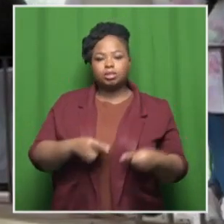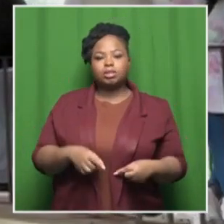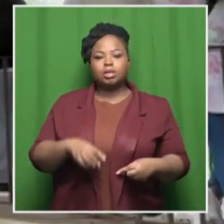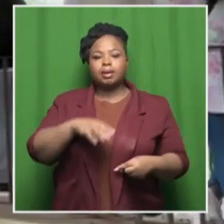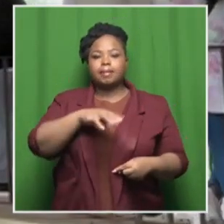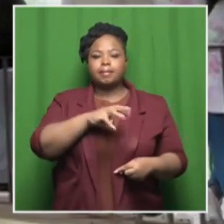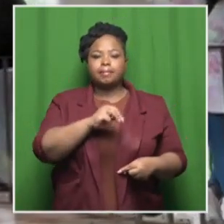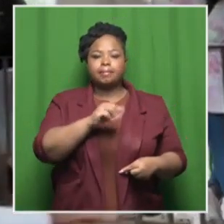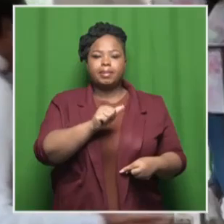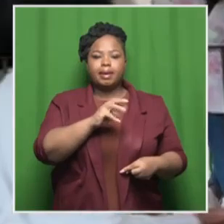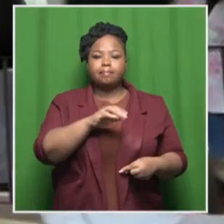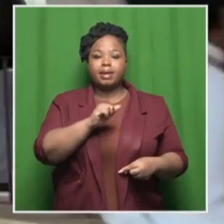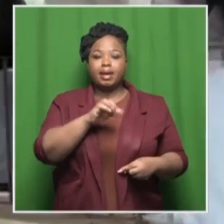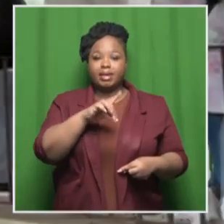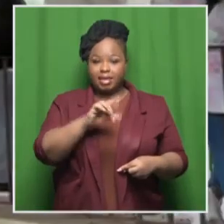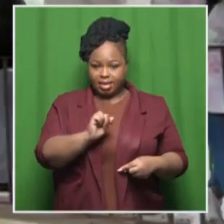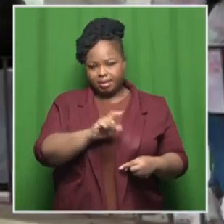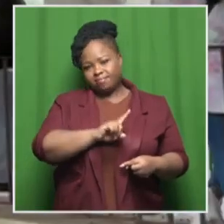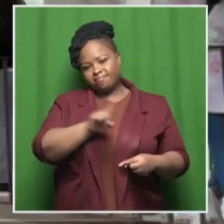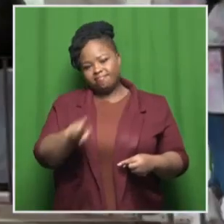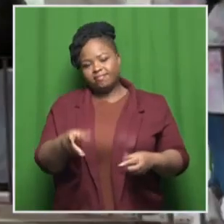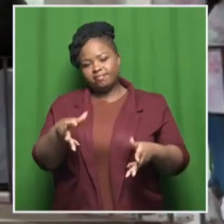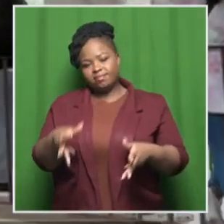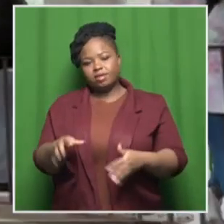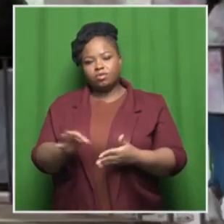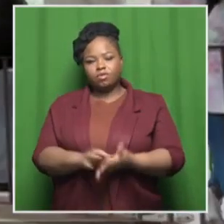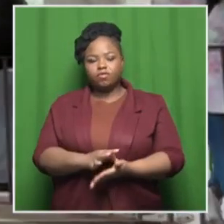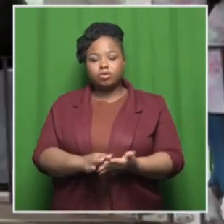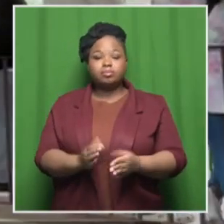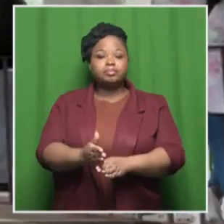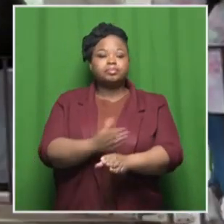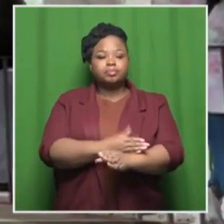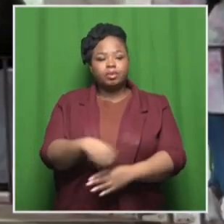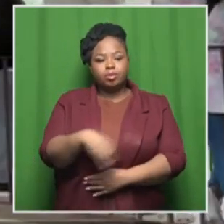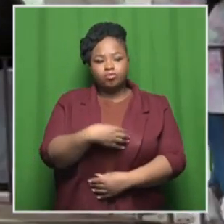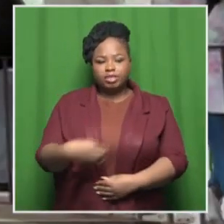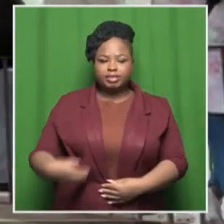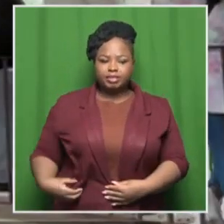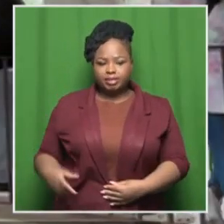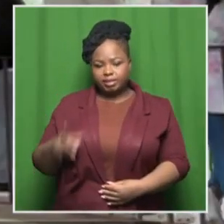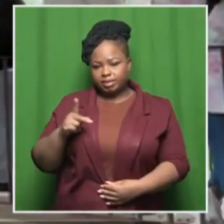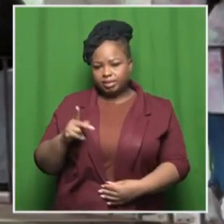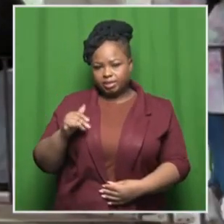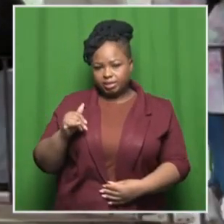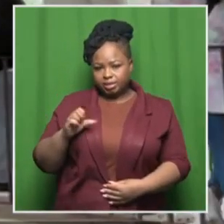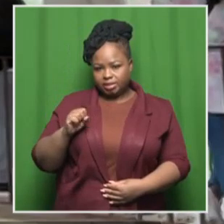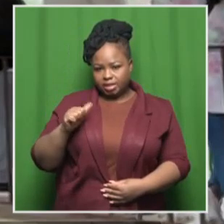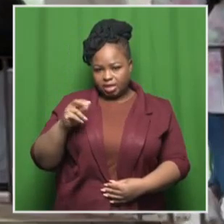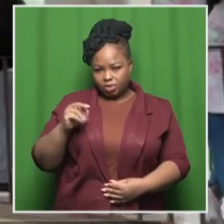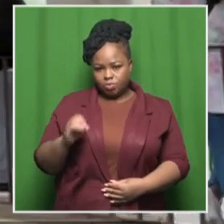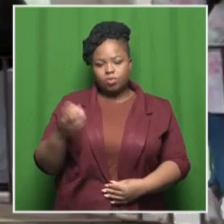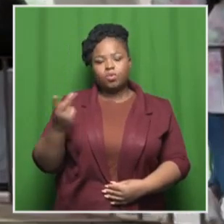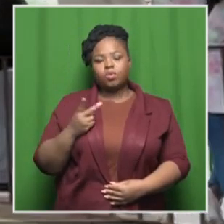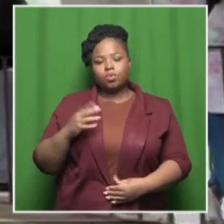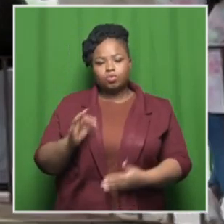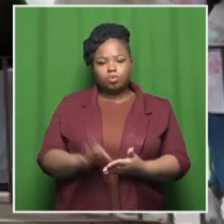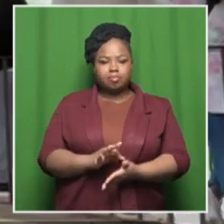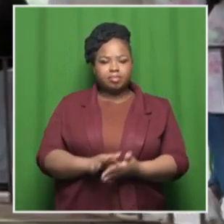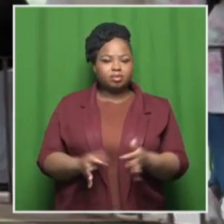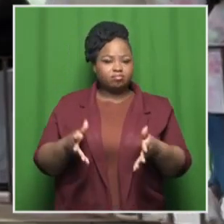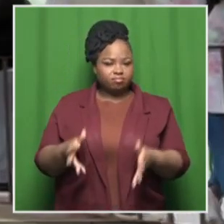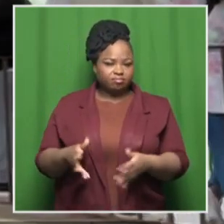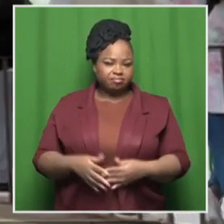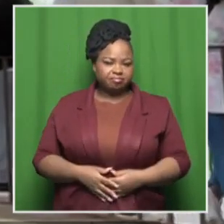Momade, and former President Joaquim Chissano. Both are expected to cast their ballot